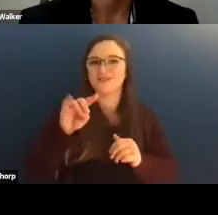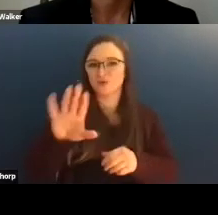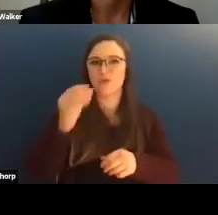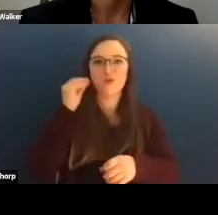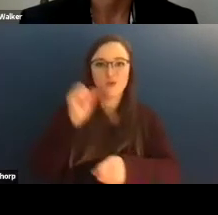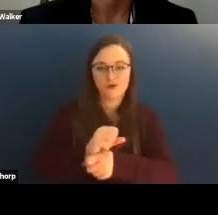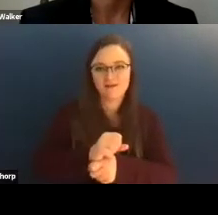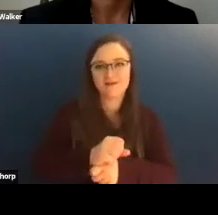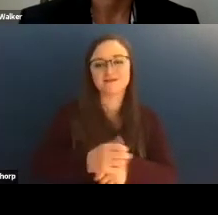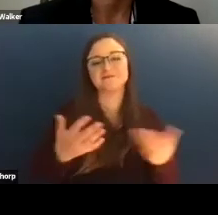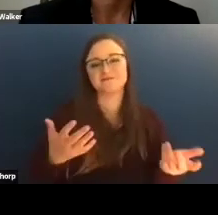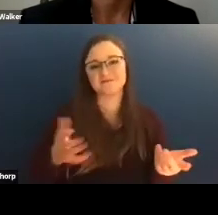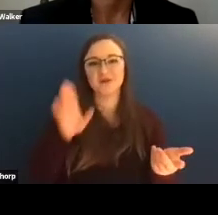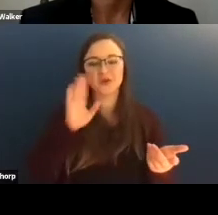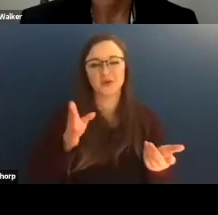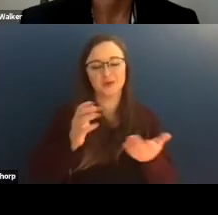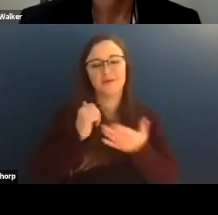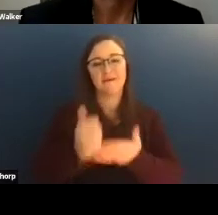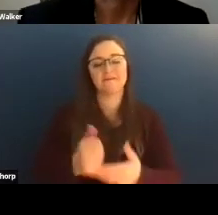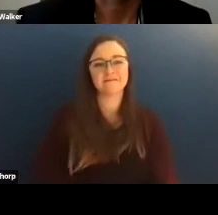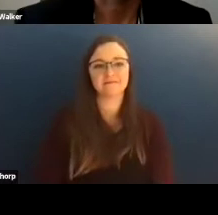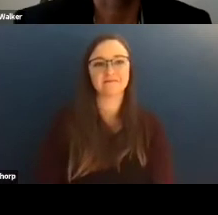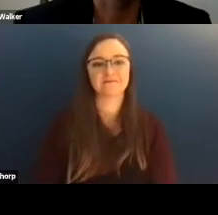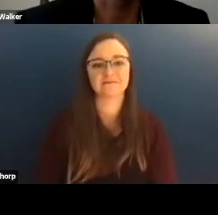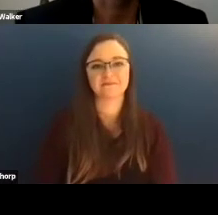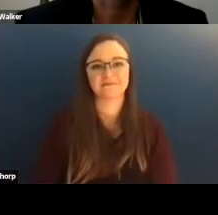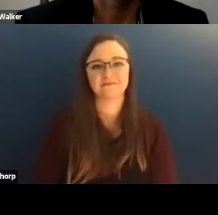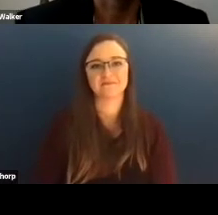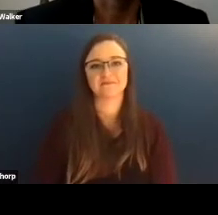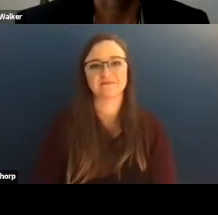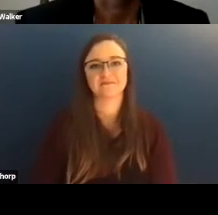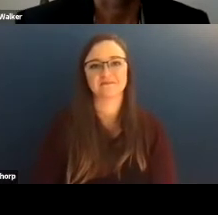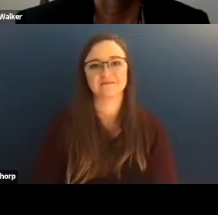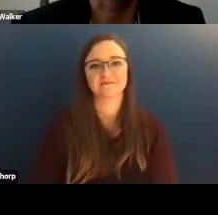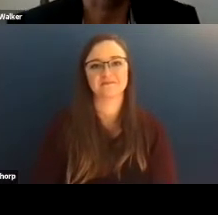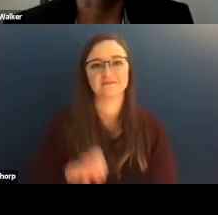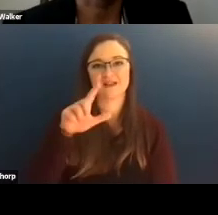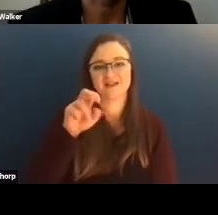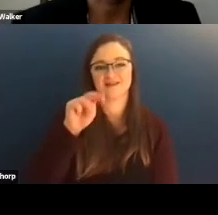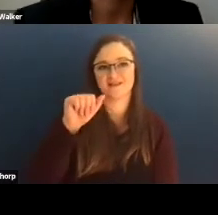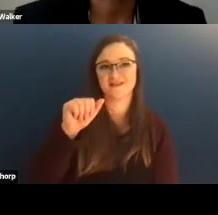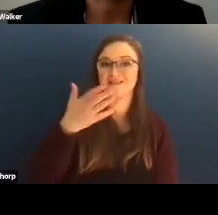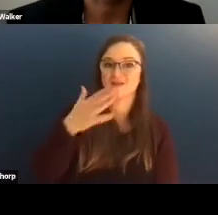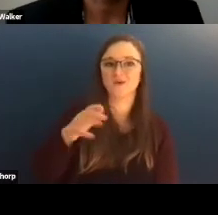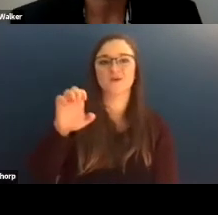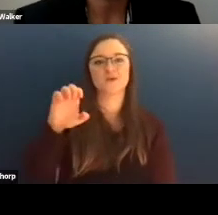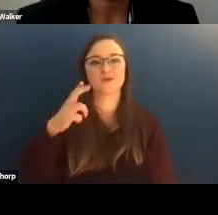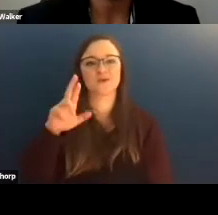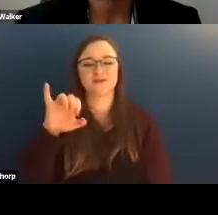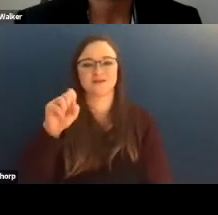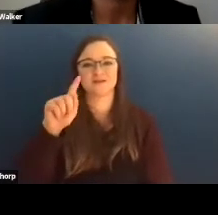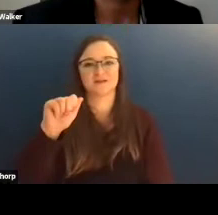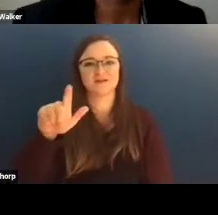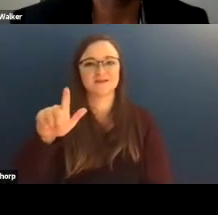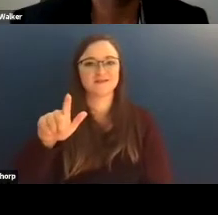think it does pay dividends. Okay, thank you. Oh, can I have one last thing? Just never underestimate the